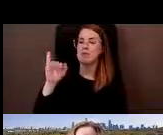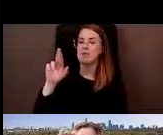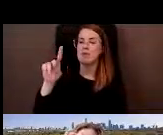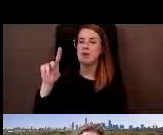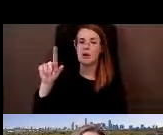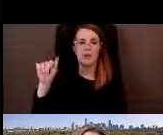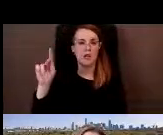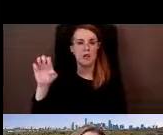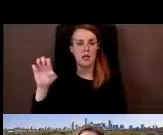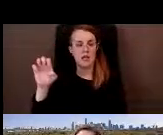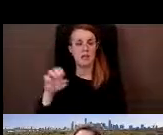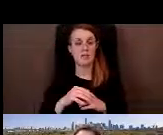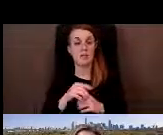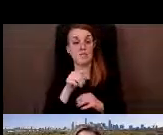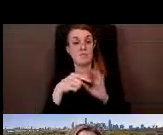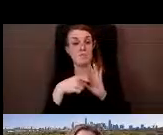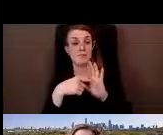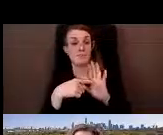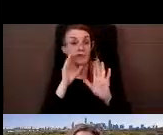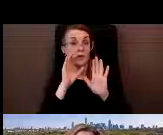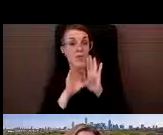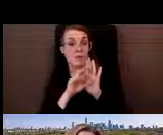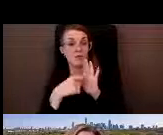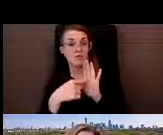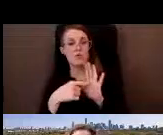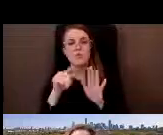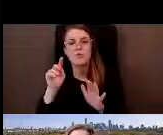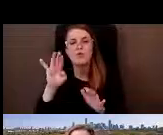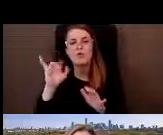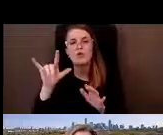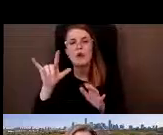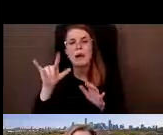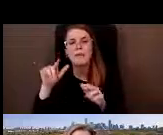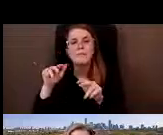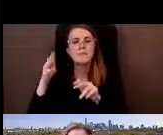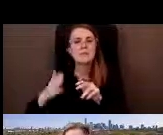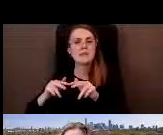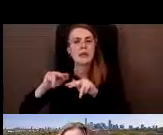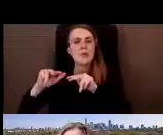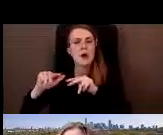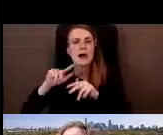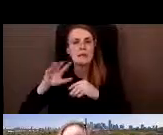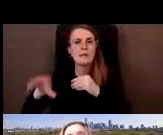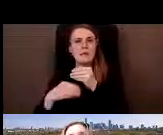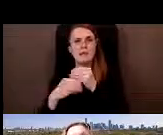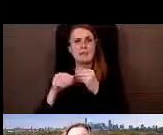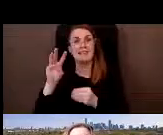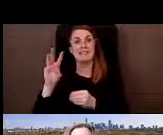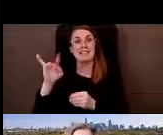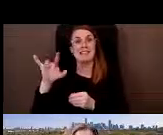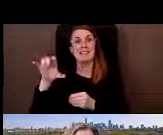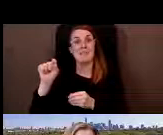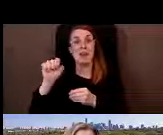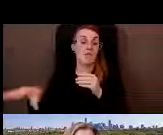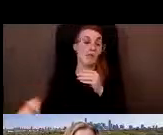And this diagram shows the trail and sidewalk network, adding nearly 6 miles more than is currently in the park